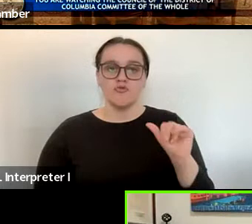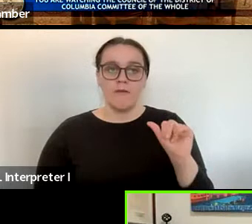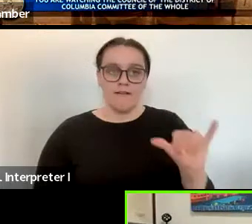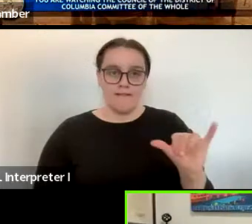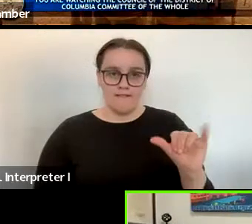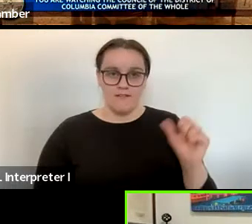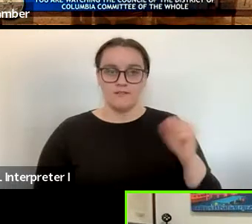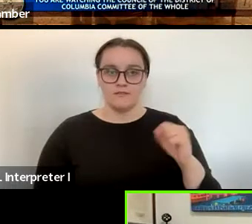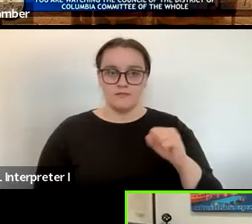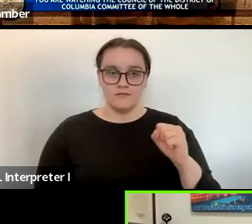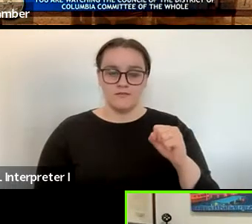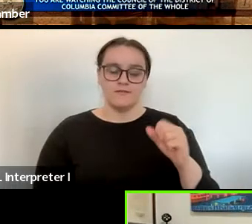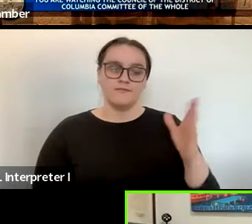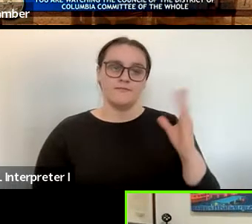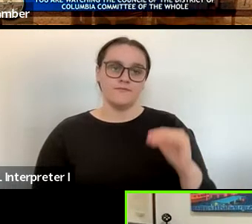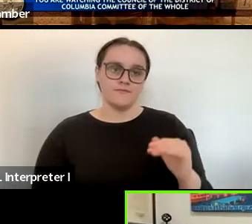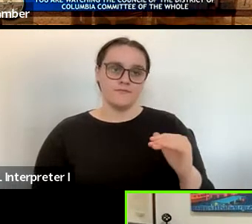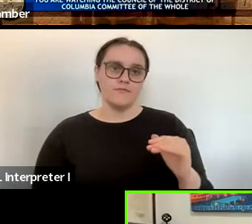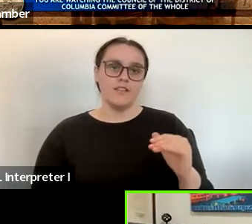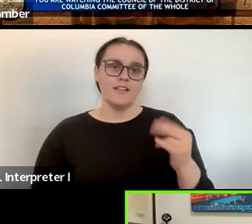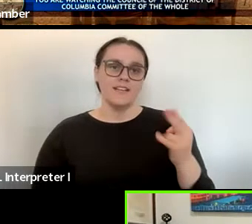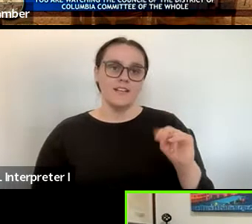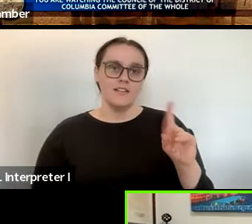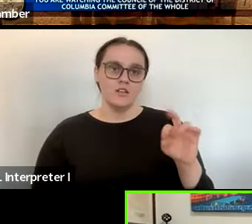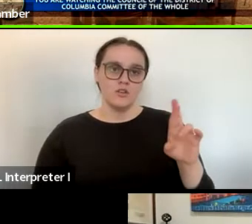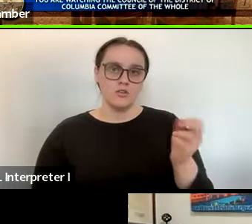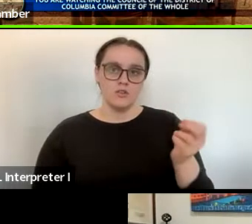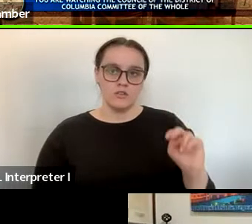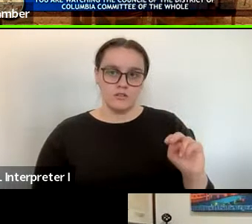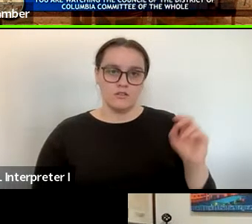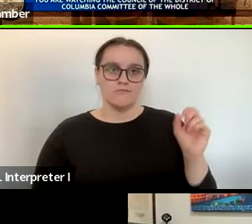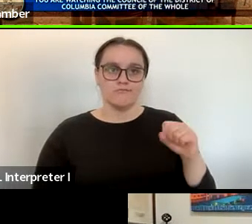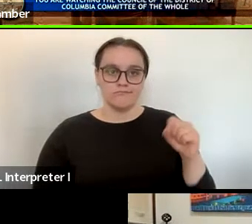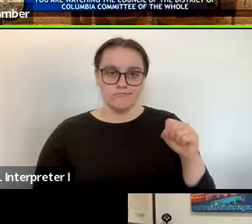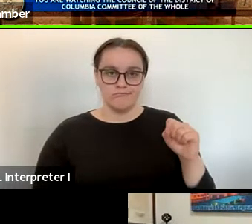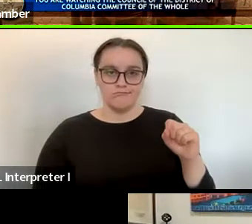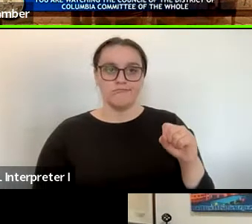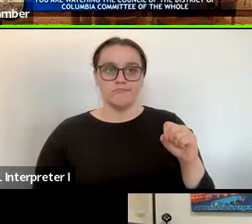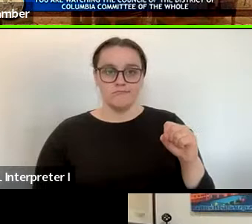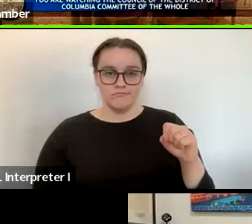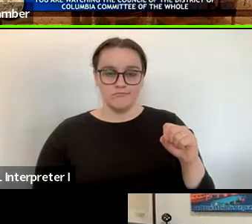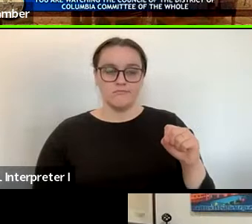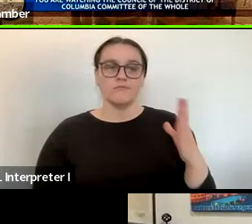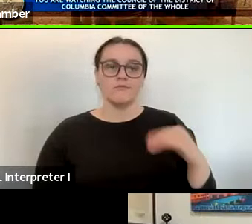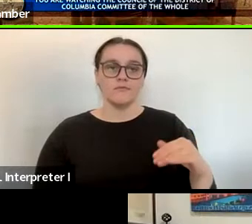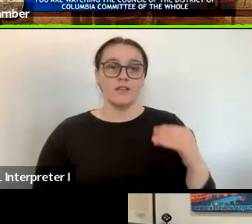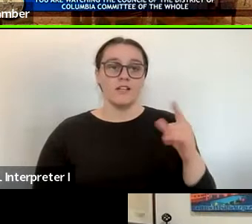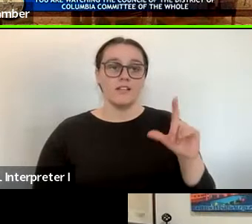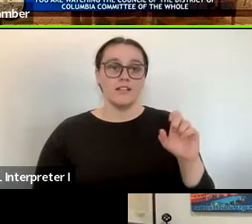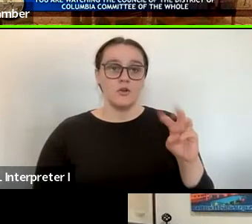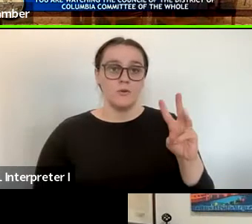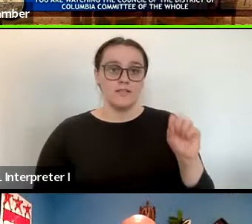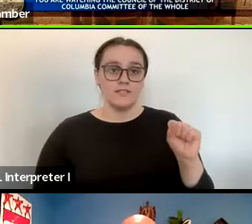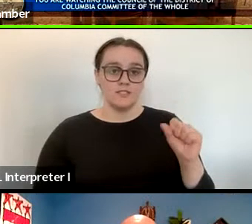Yes. Councilmember Gray votes yes. Councilmember Henderson. Yes. Councilmember Henderson votes yes. Councilmember Lewis George.